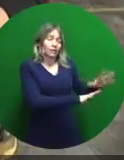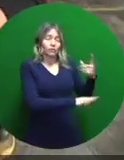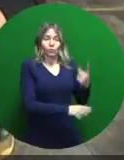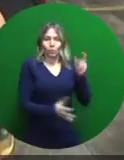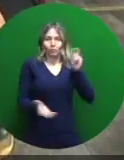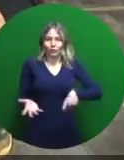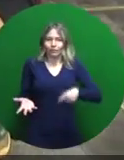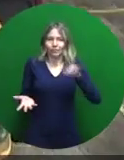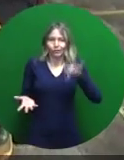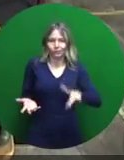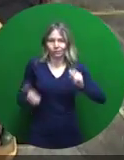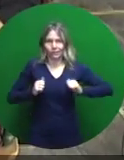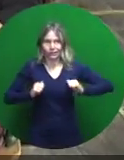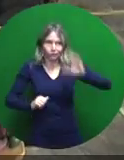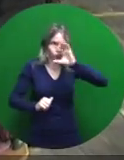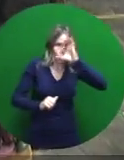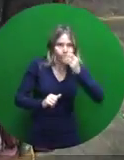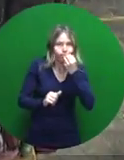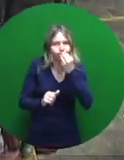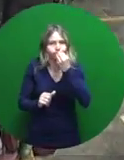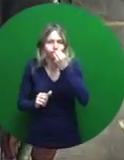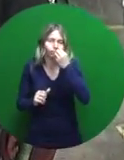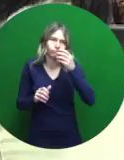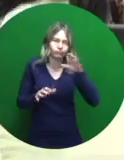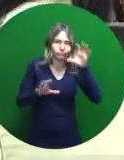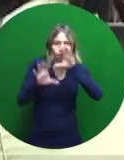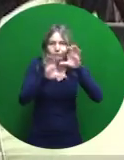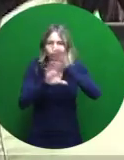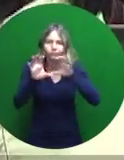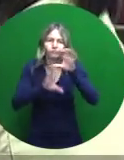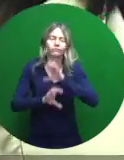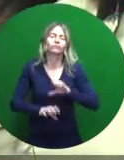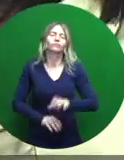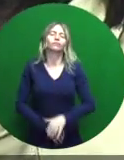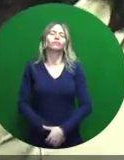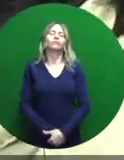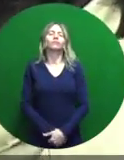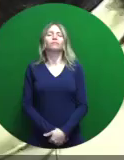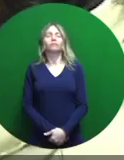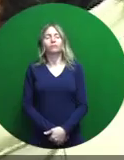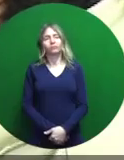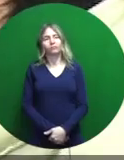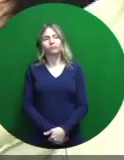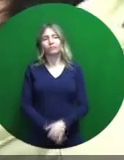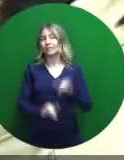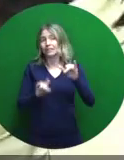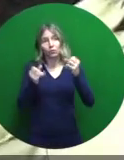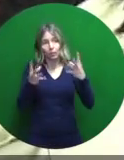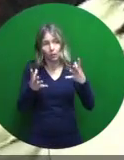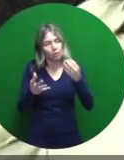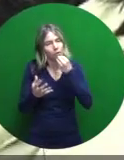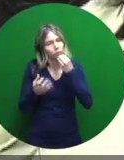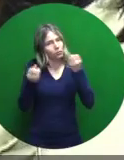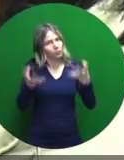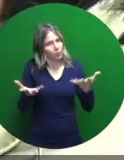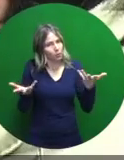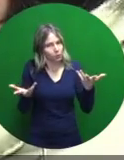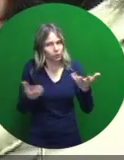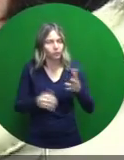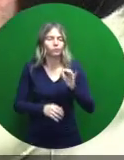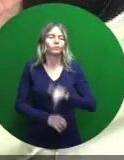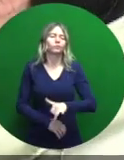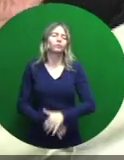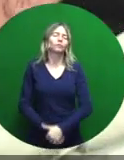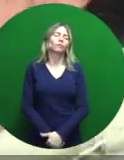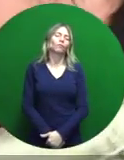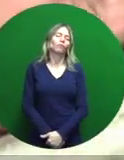because back then they didn't have nothing to eat. There was quite a few ptarmigans around, but they had to throw